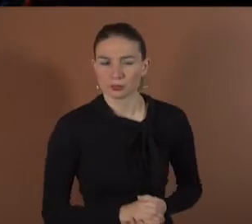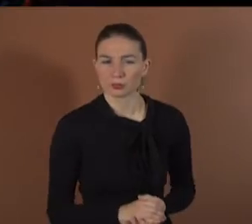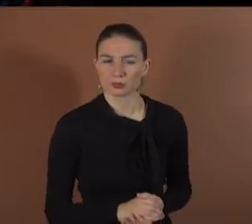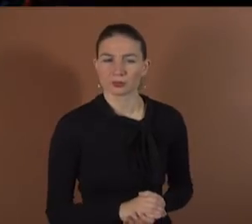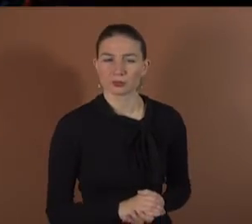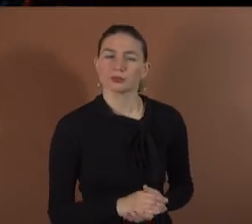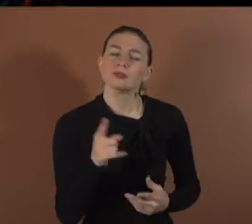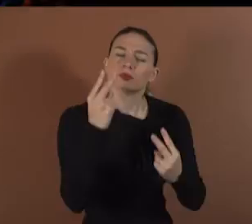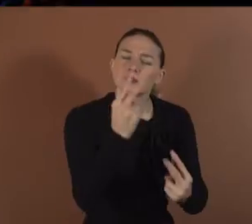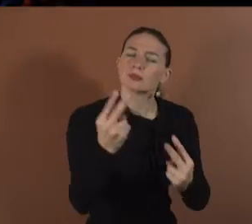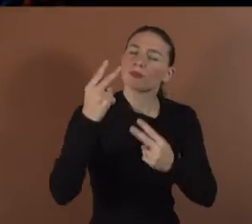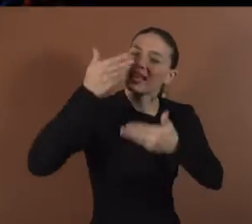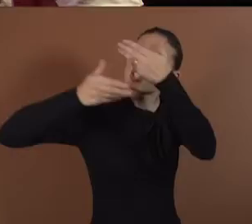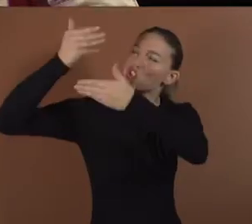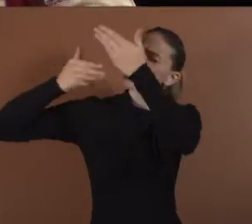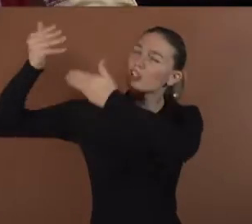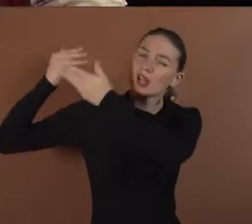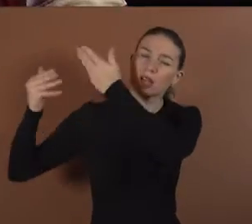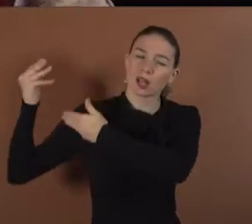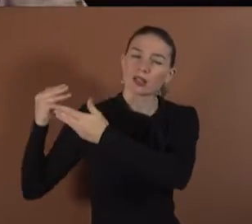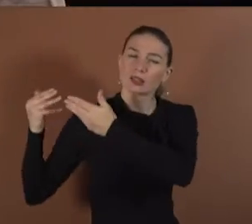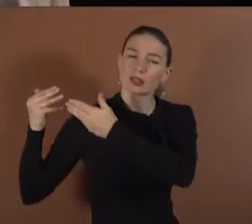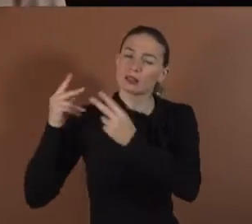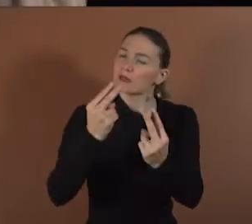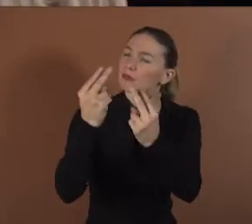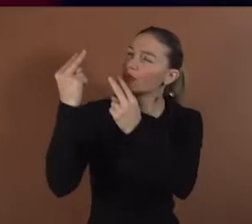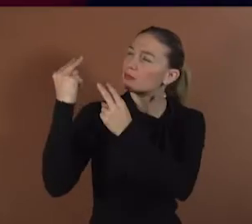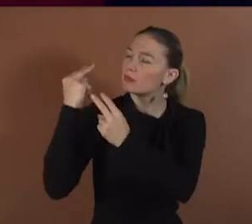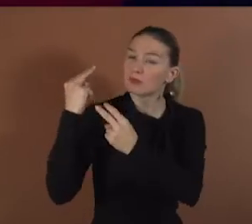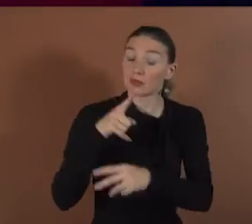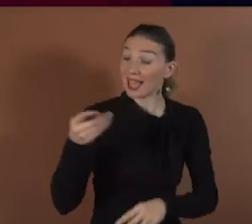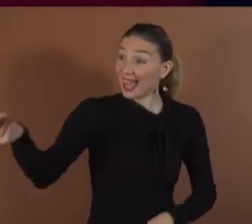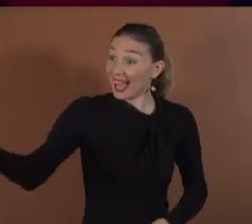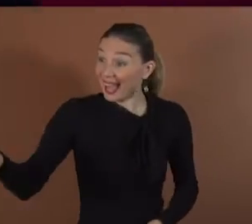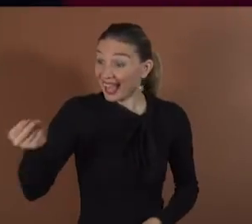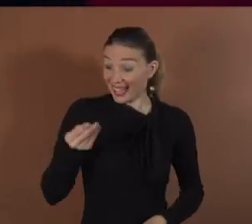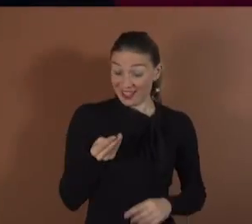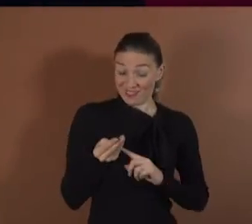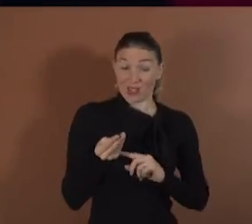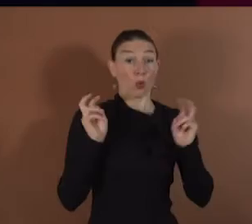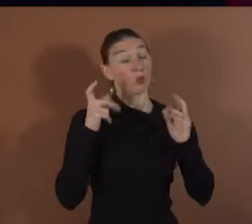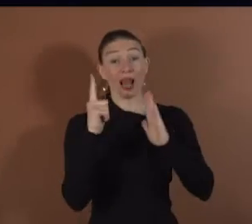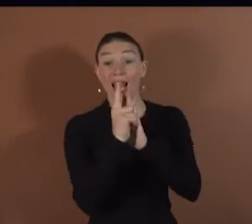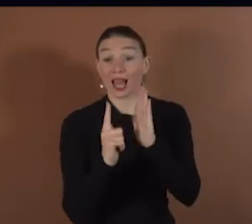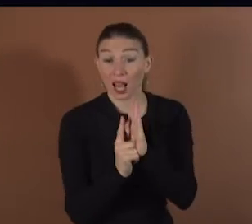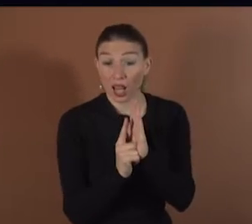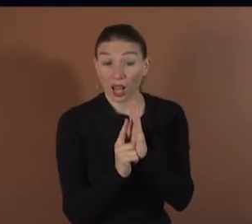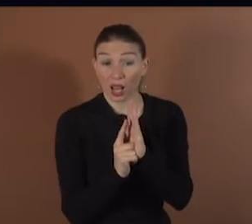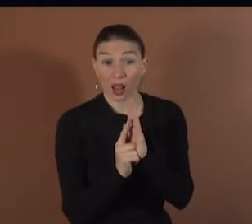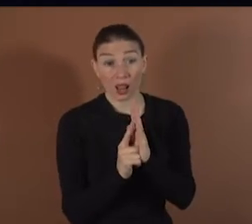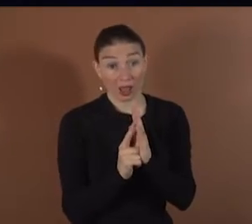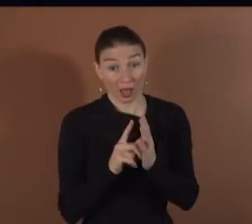just because something was legal in the doesn't mean that it was right. Apartheid was legal. Colonialism was